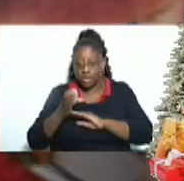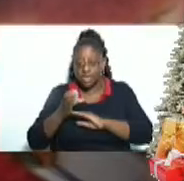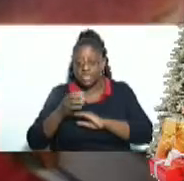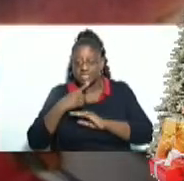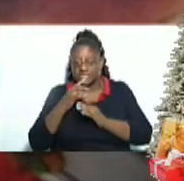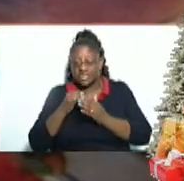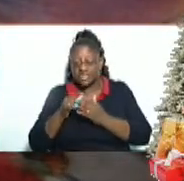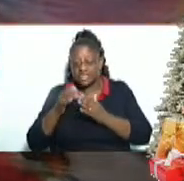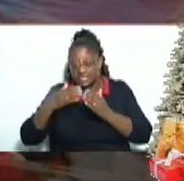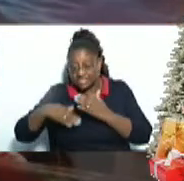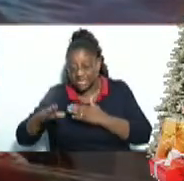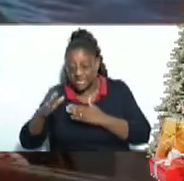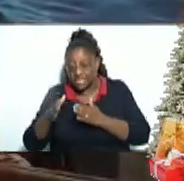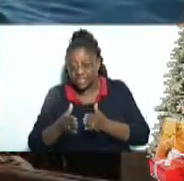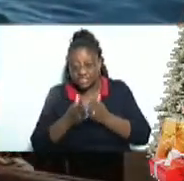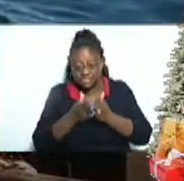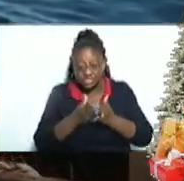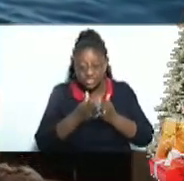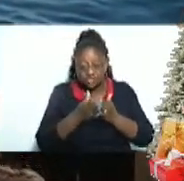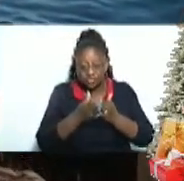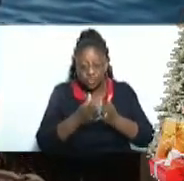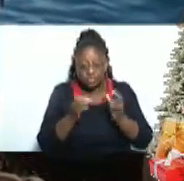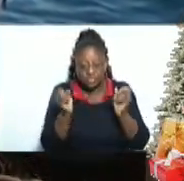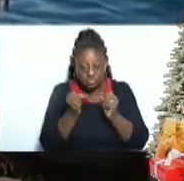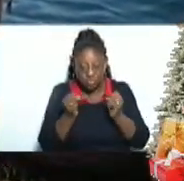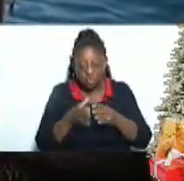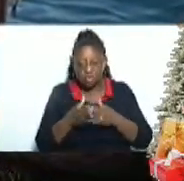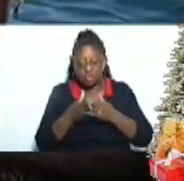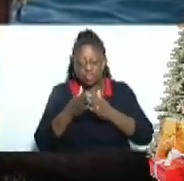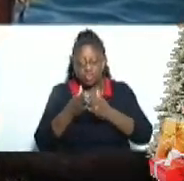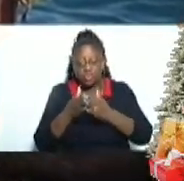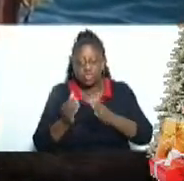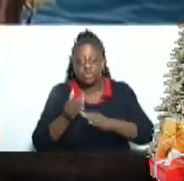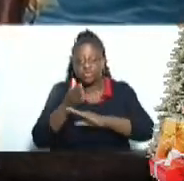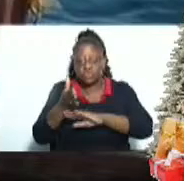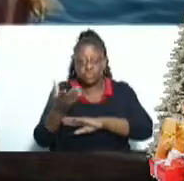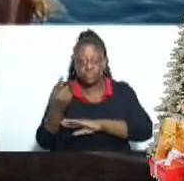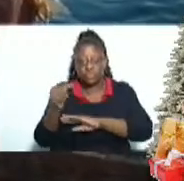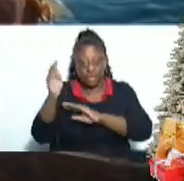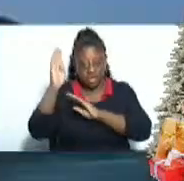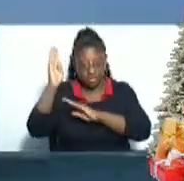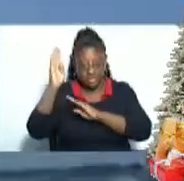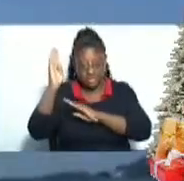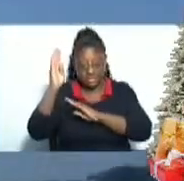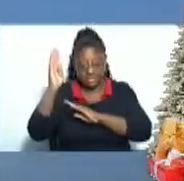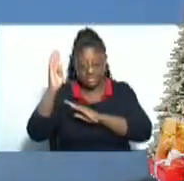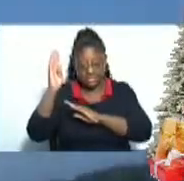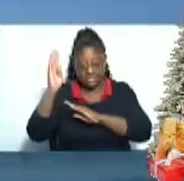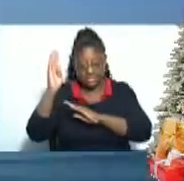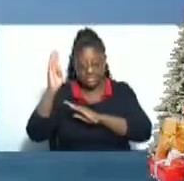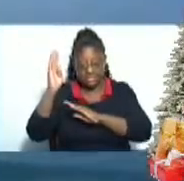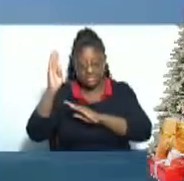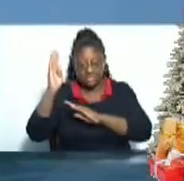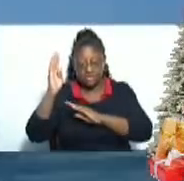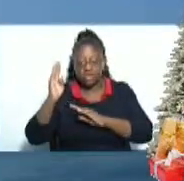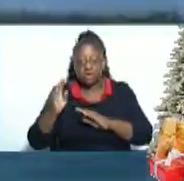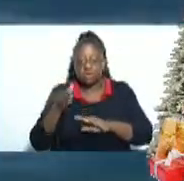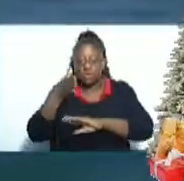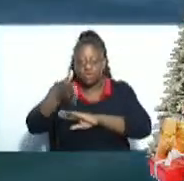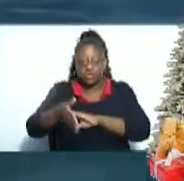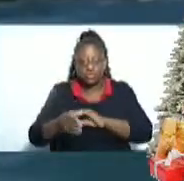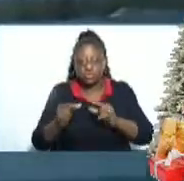those smaller vessels, those skiffs, across the Bahama Channel on the verge of the Great Bahama